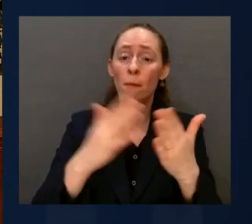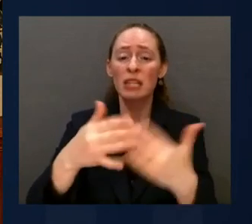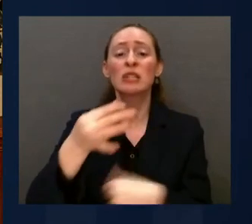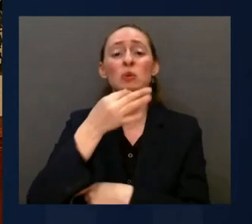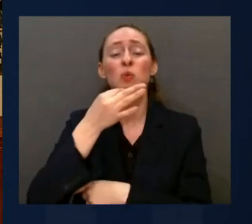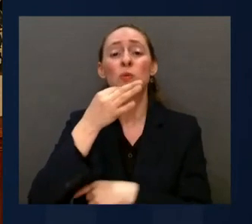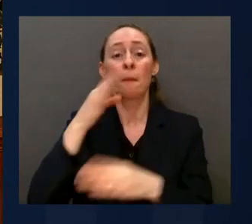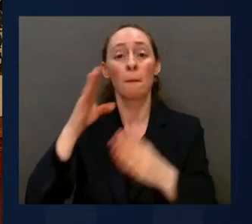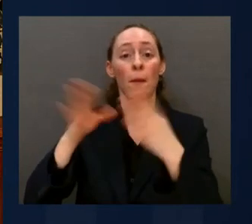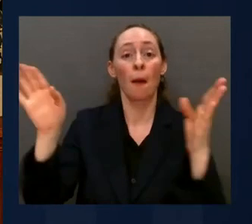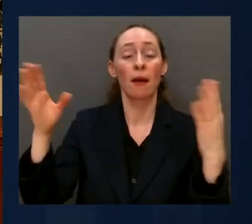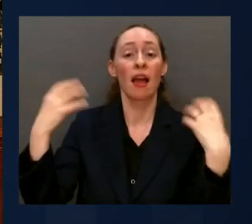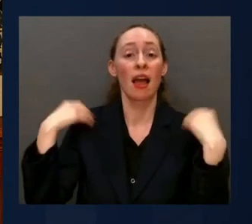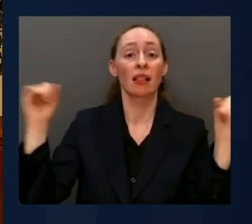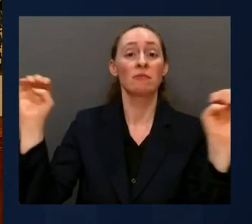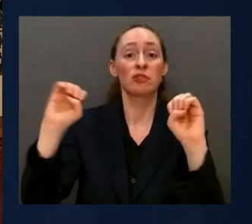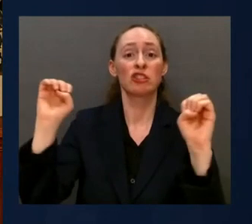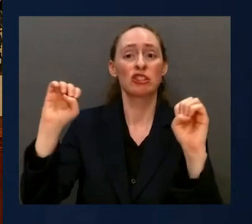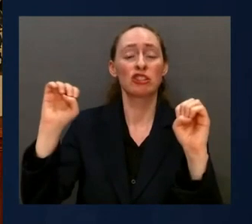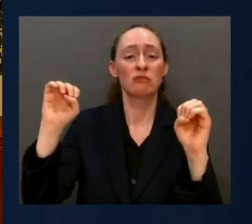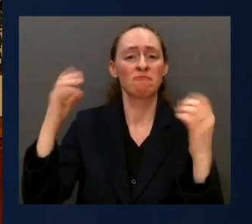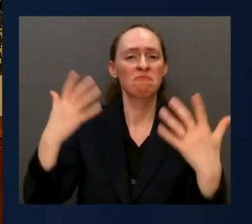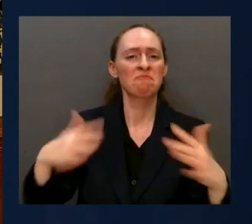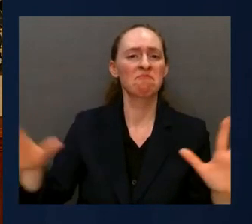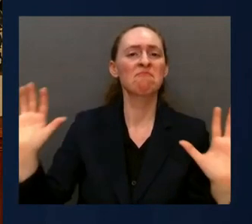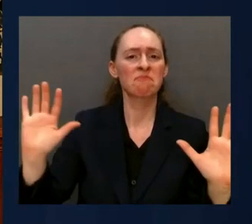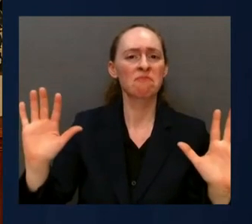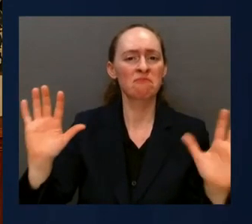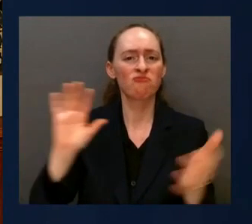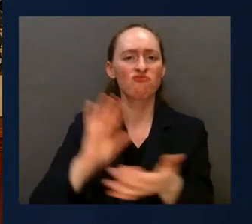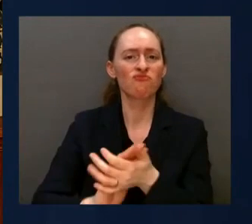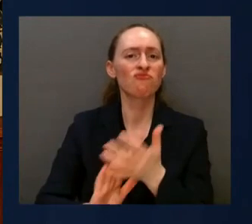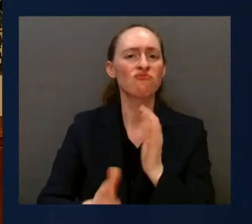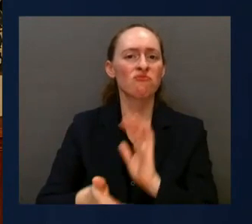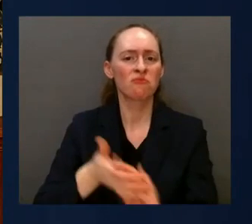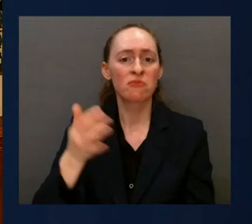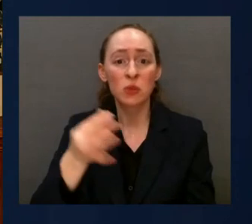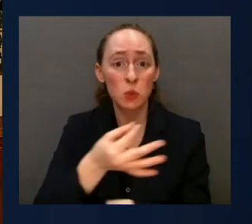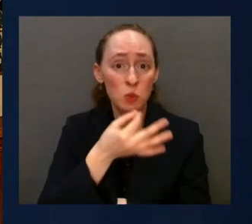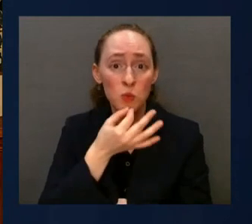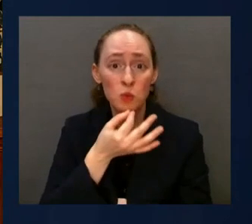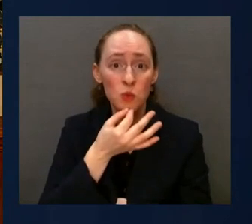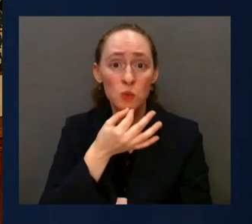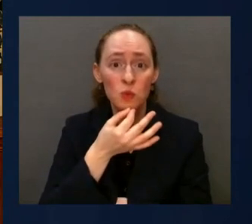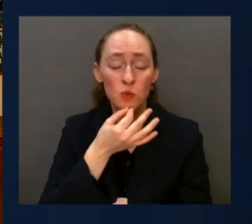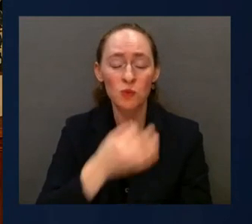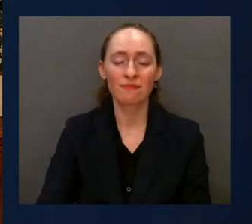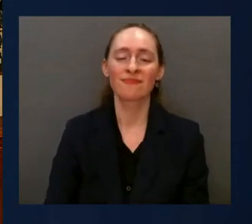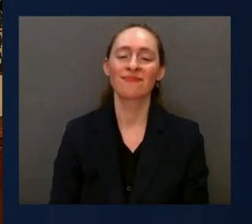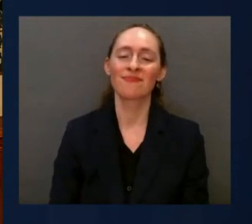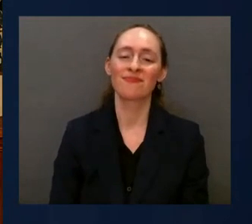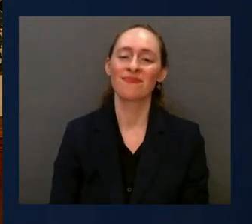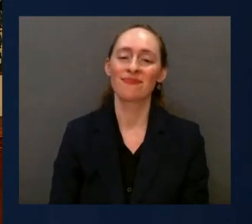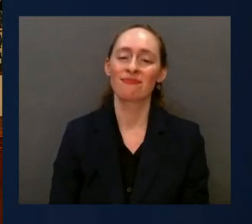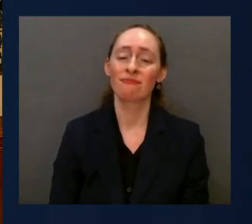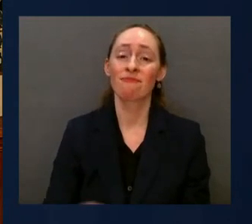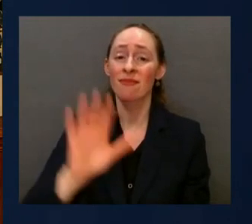that's called a public health emergency. But we'll remember the toll and pain that's never going to go